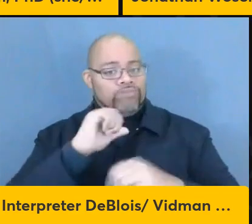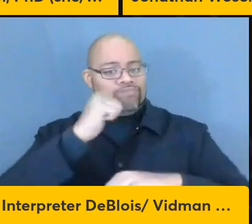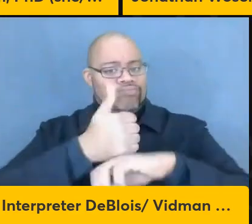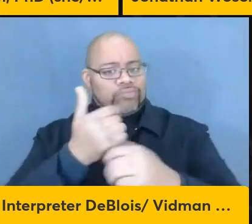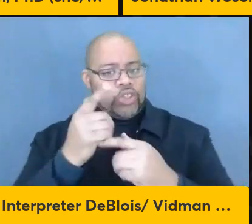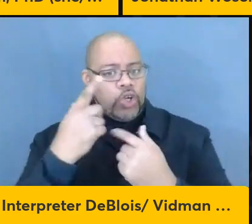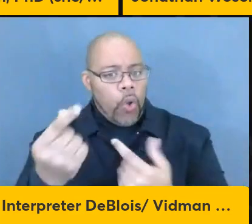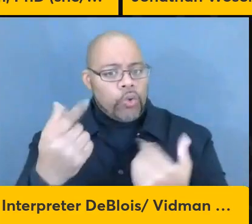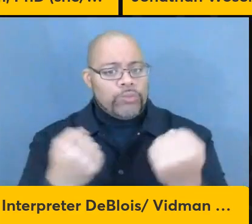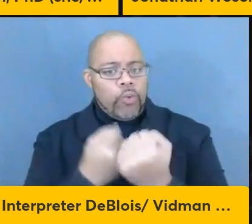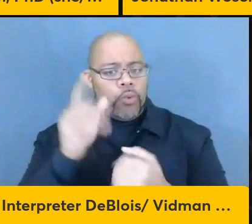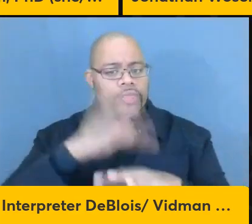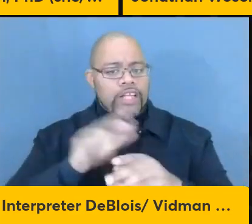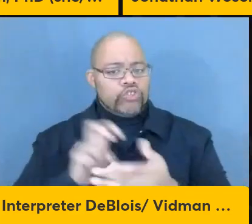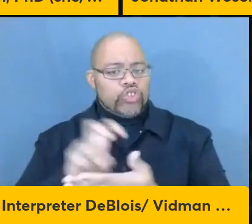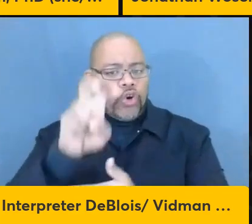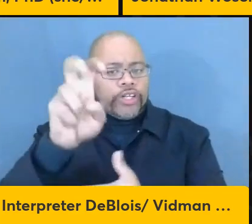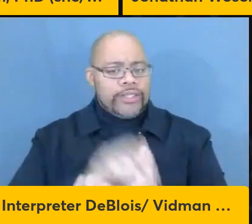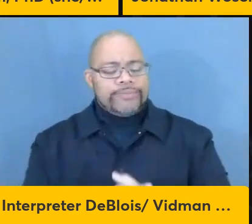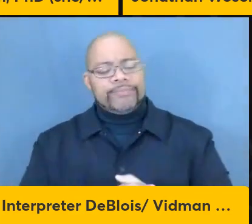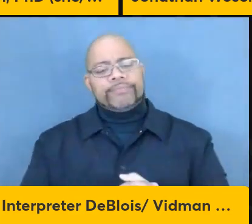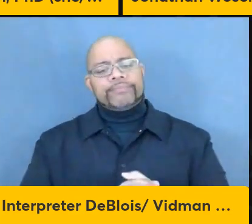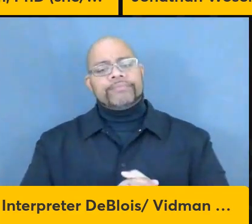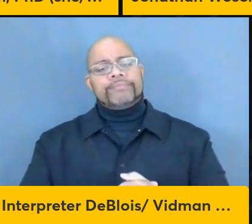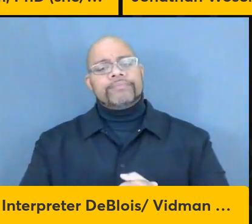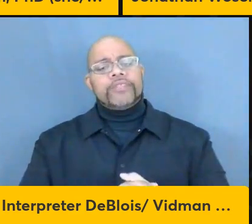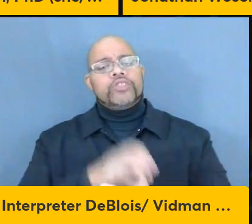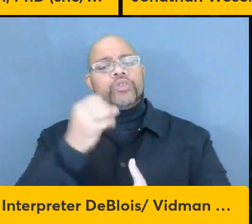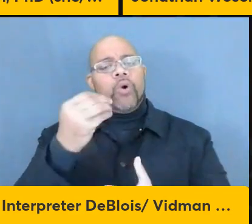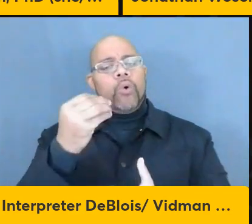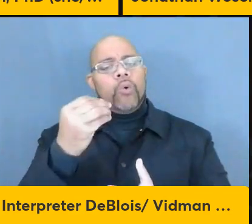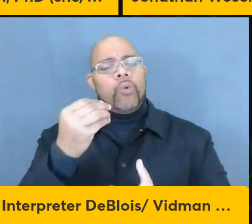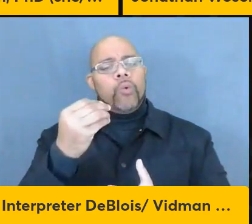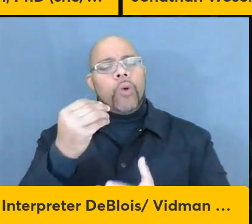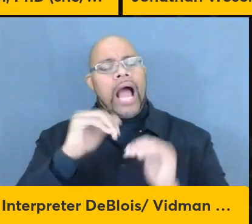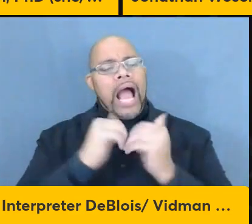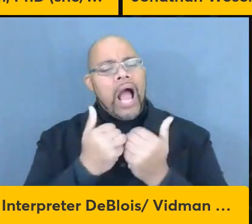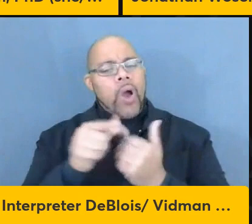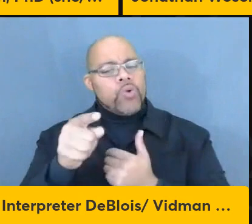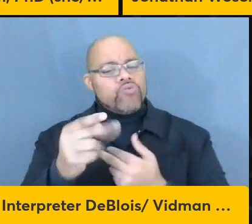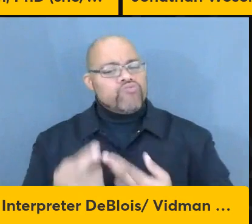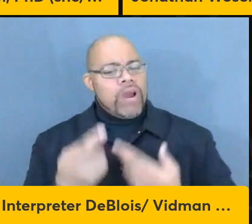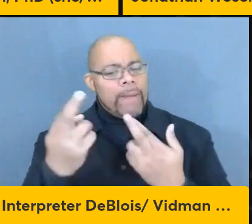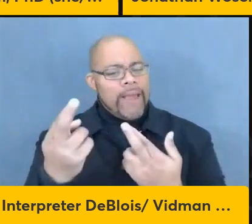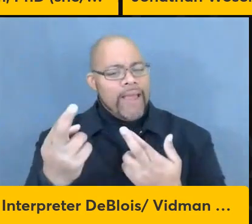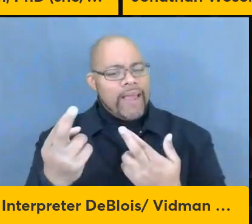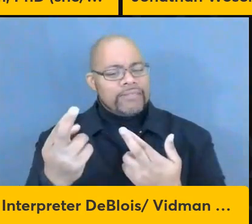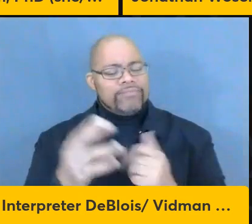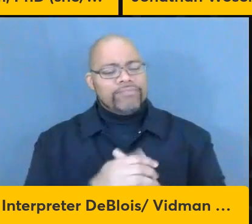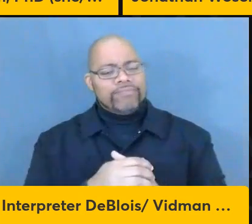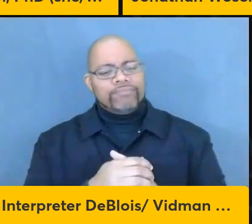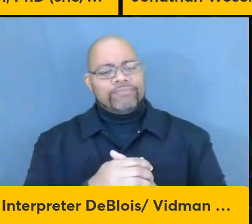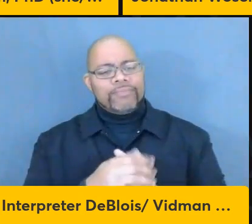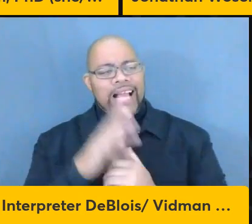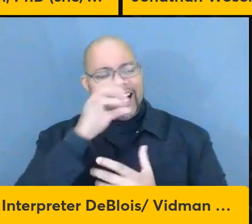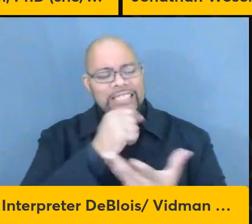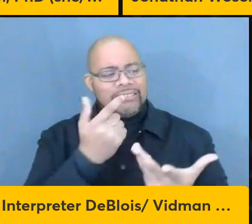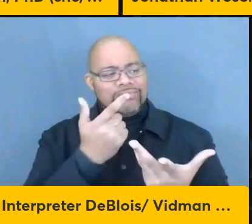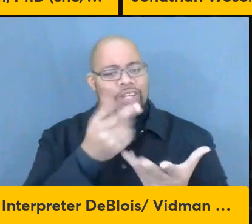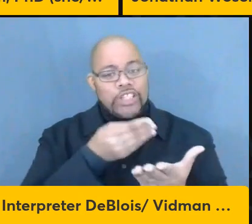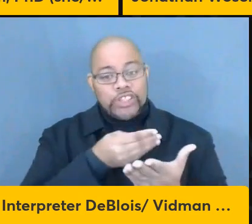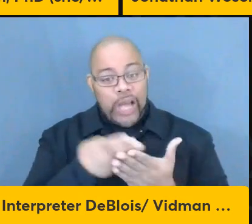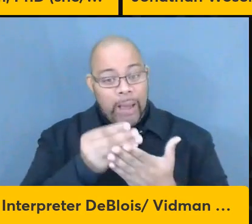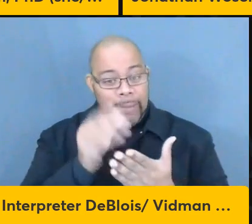and supporting you on that journey. So how would you guys recommend, I guess, shopping